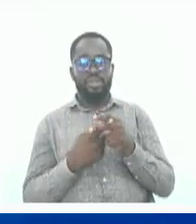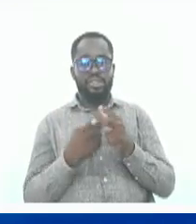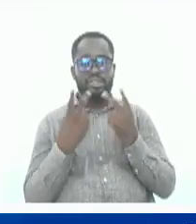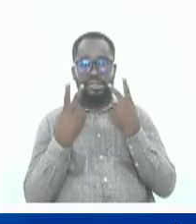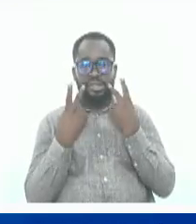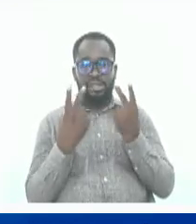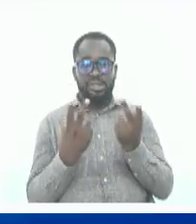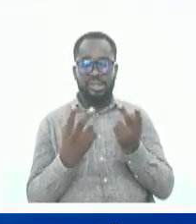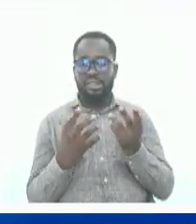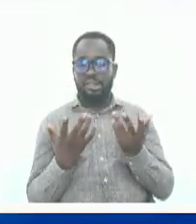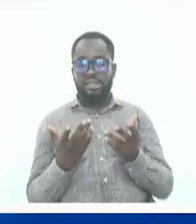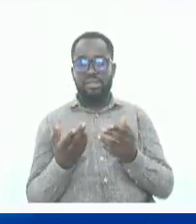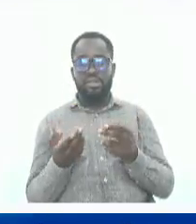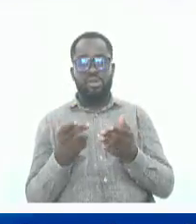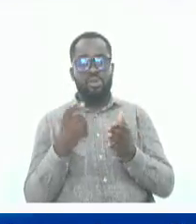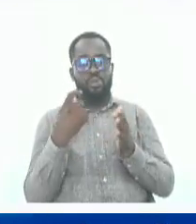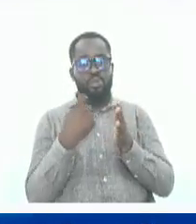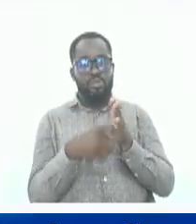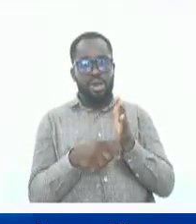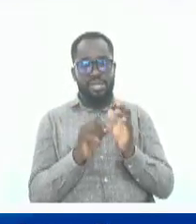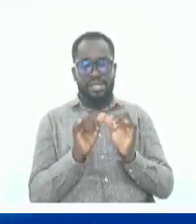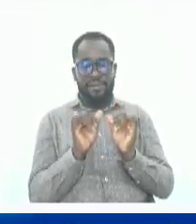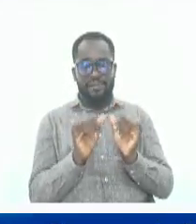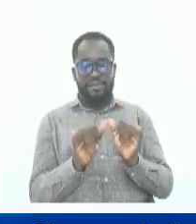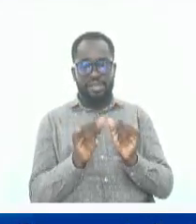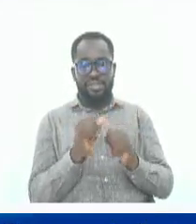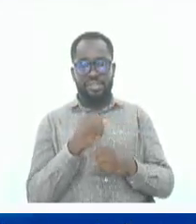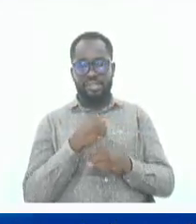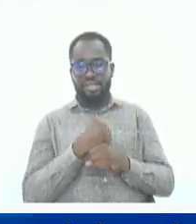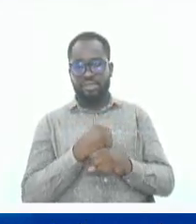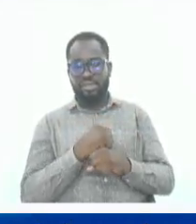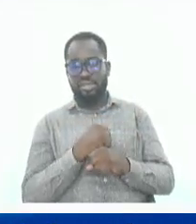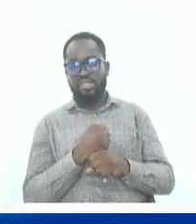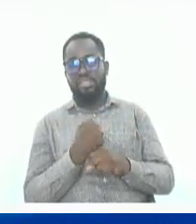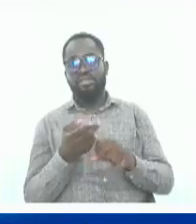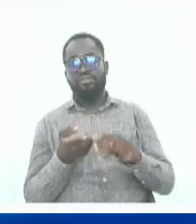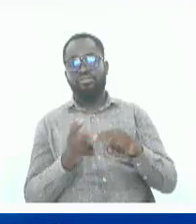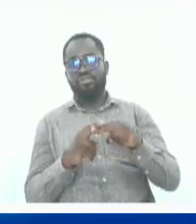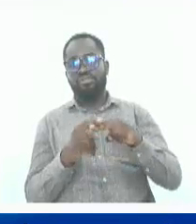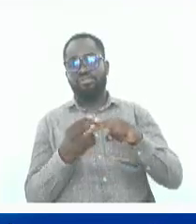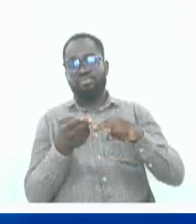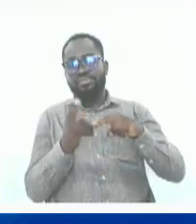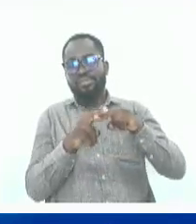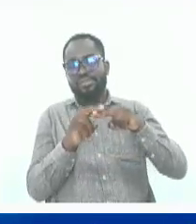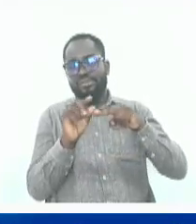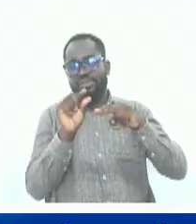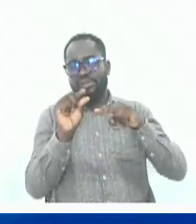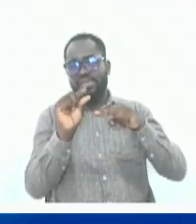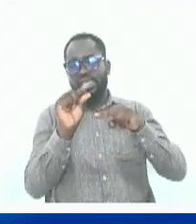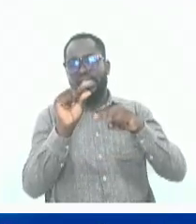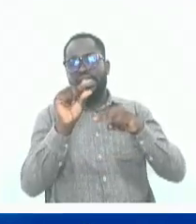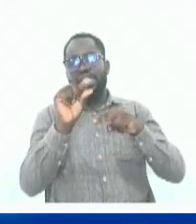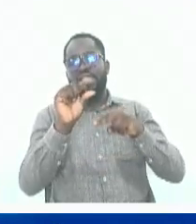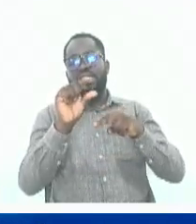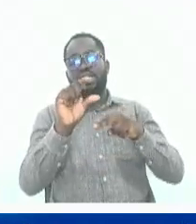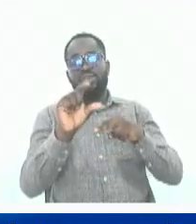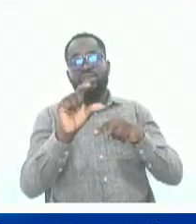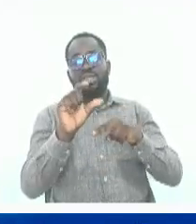that prices of the fixed income securities are inching up gradually,